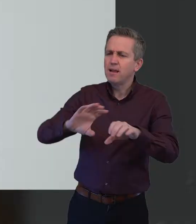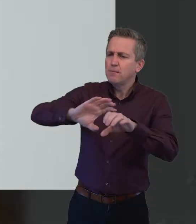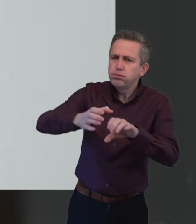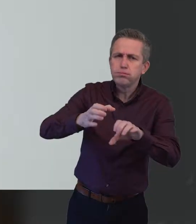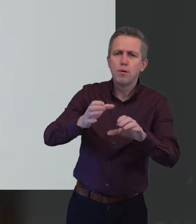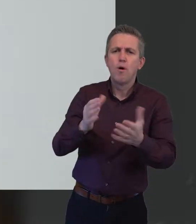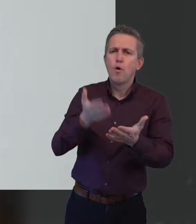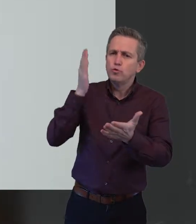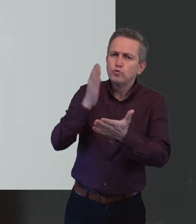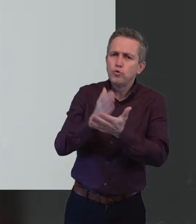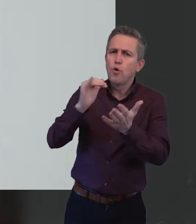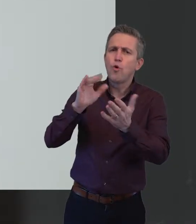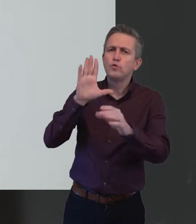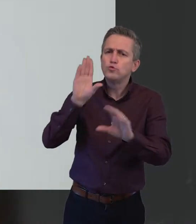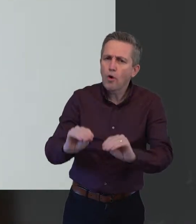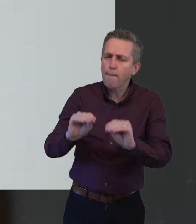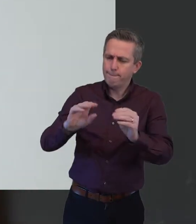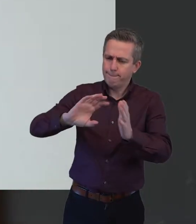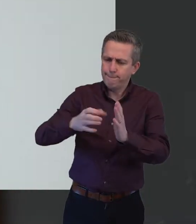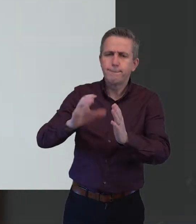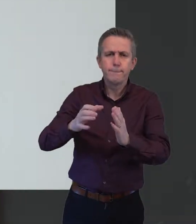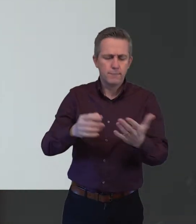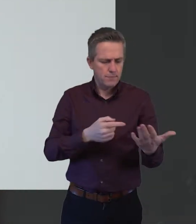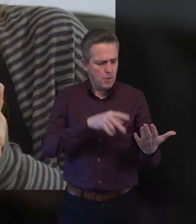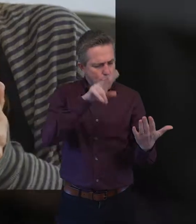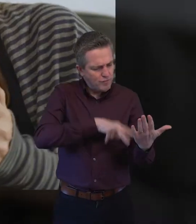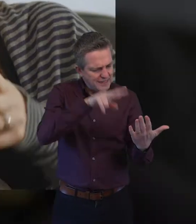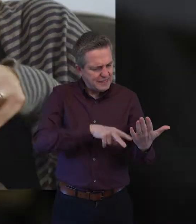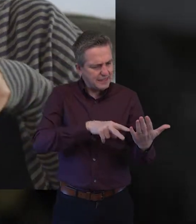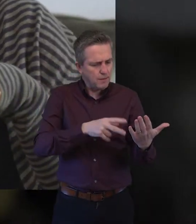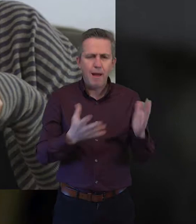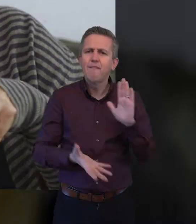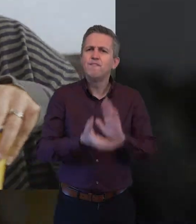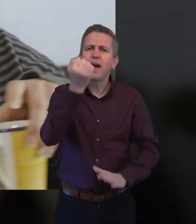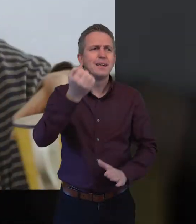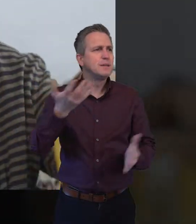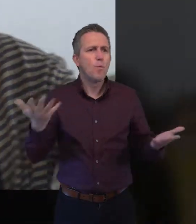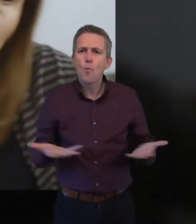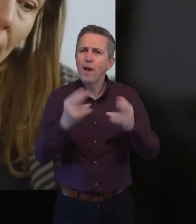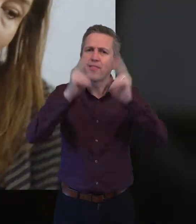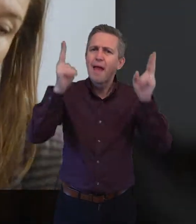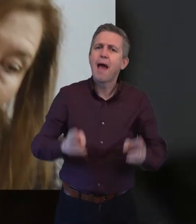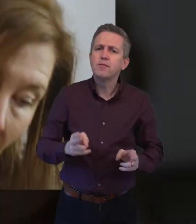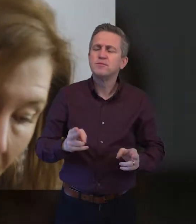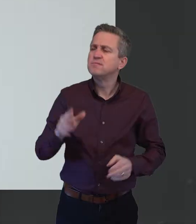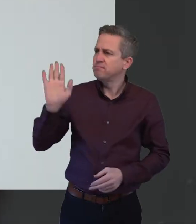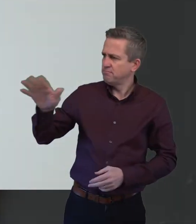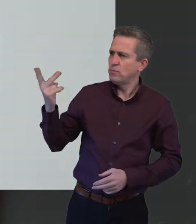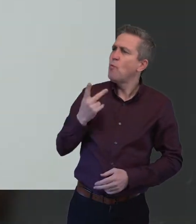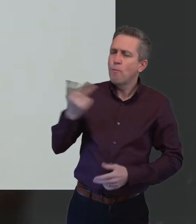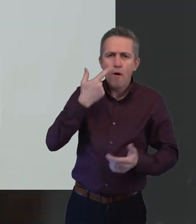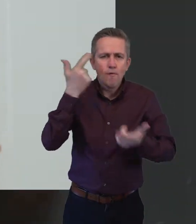stop? Well, whatever. It says in here we need to know where it is. Right, okay. I'll come and help you look.